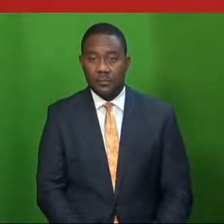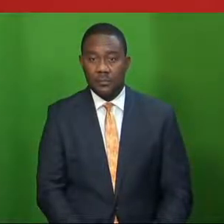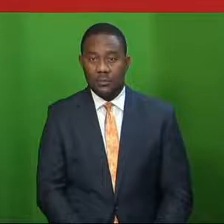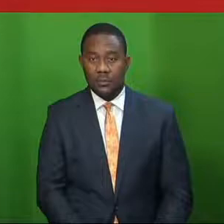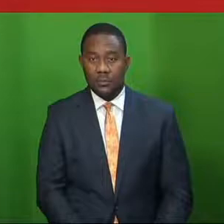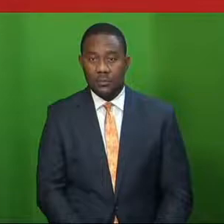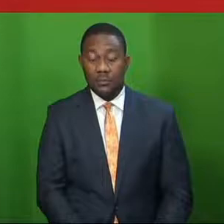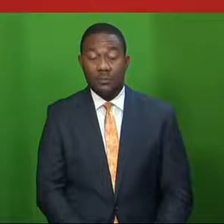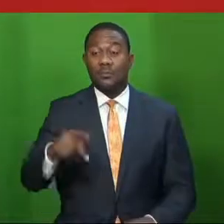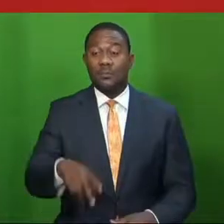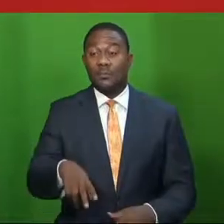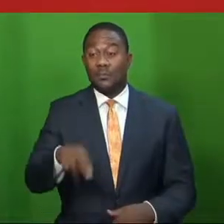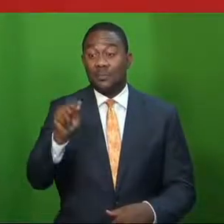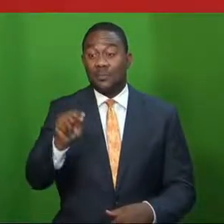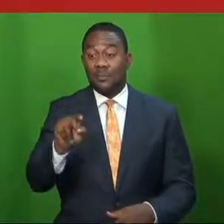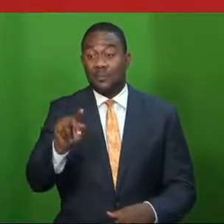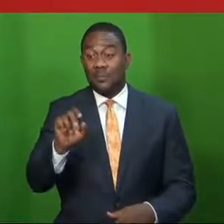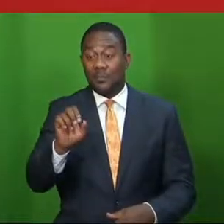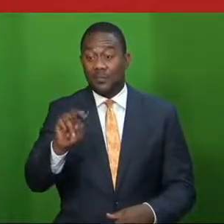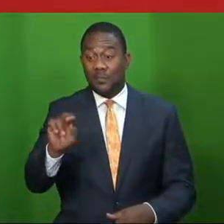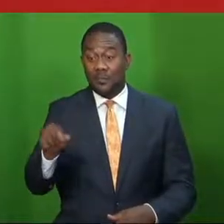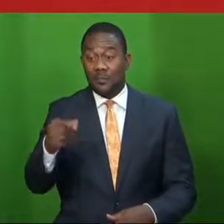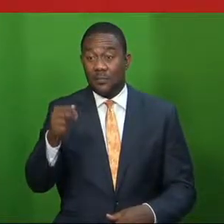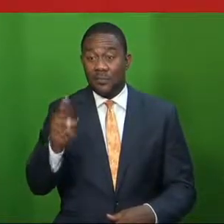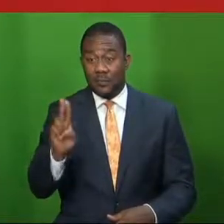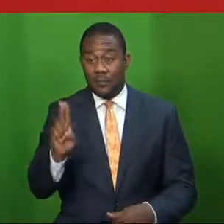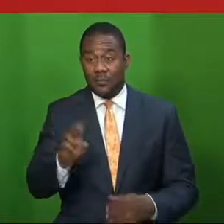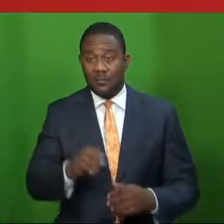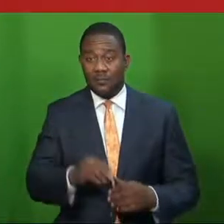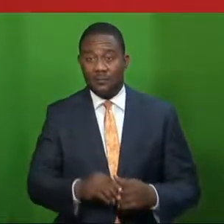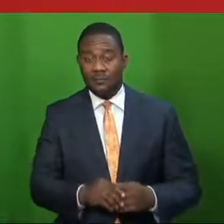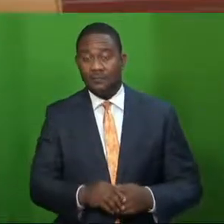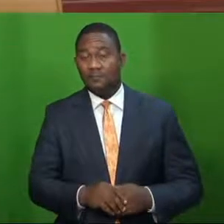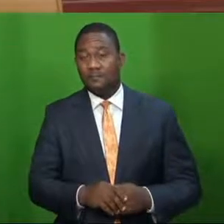Norton. Grateful rights, Honorable Speaker.